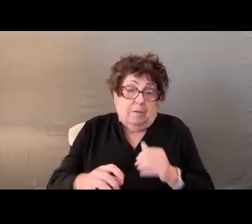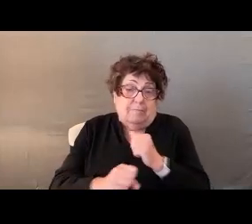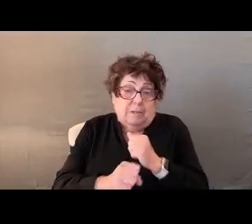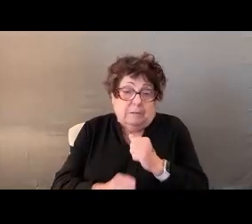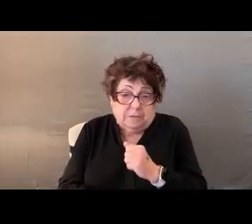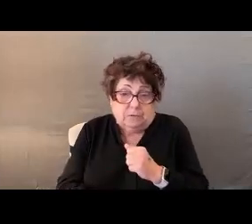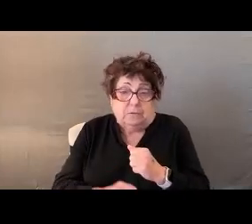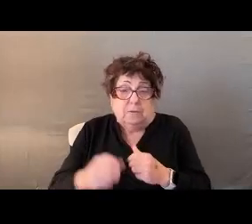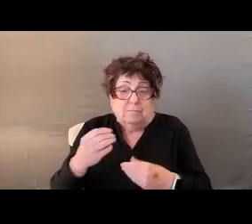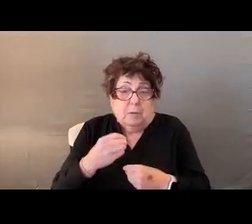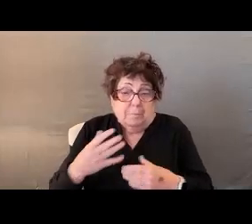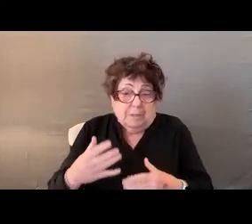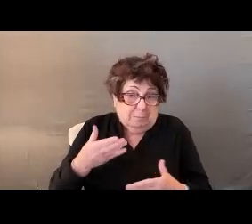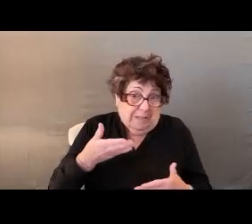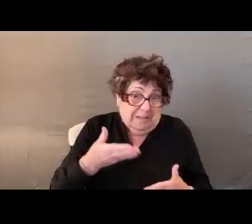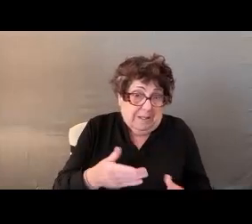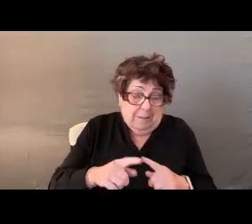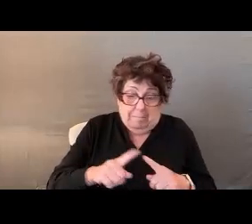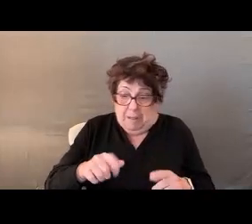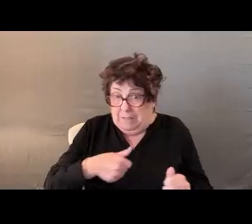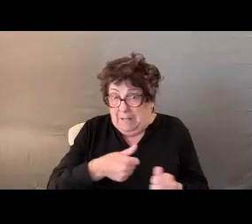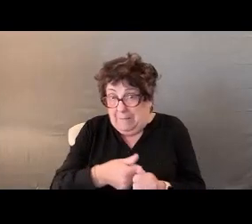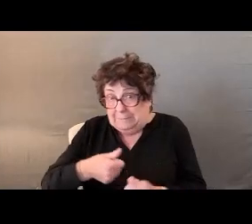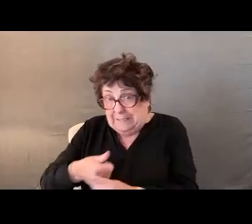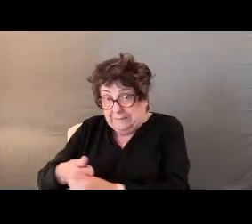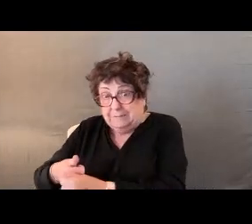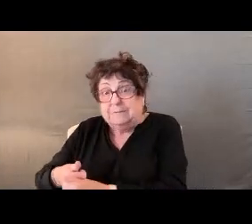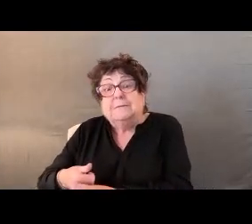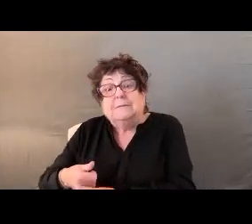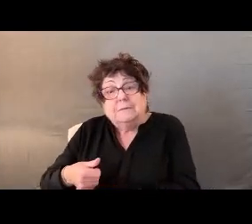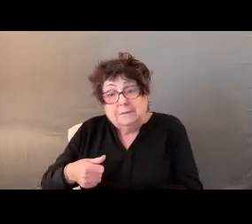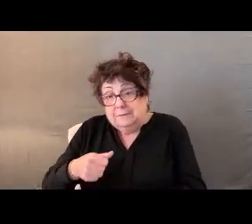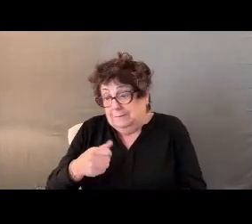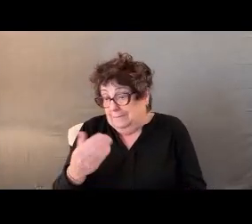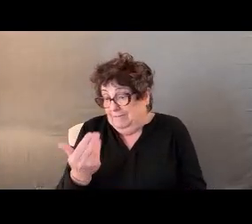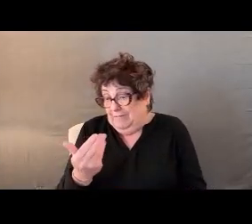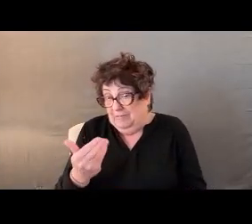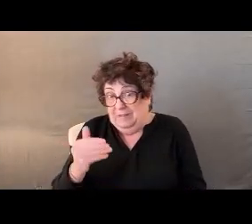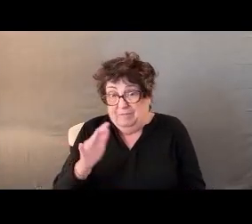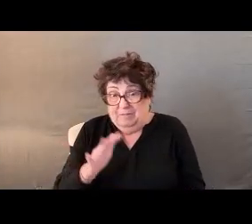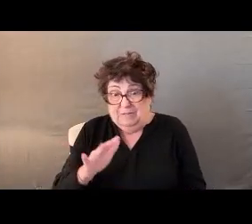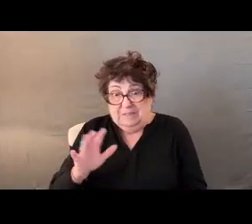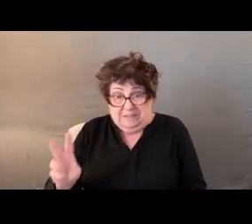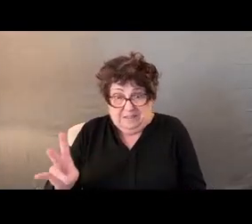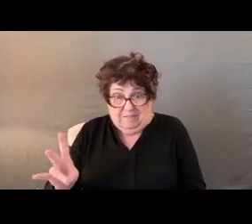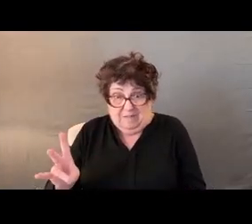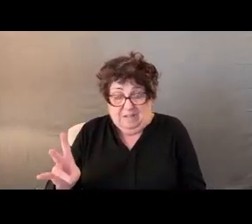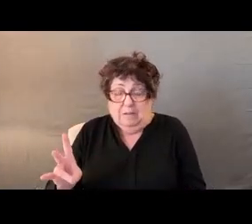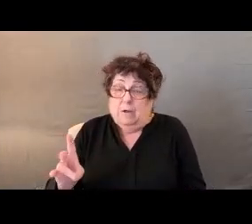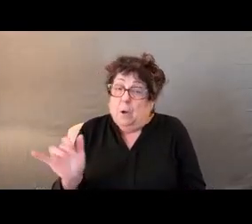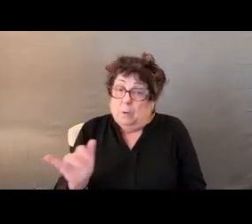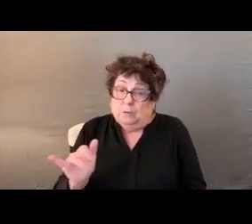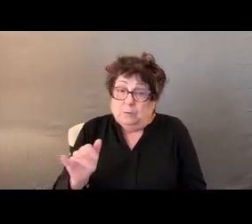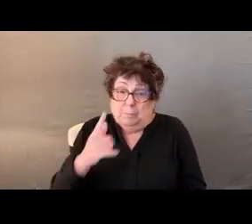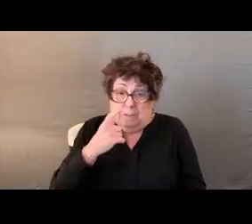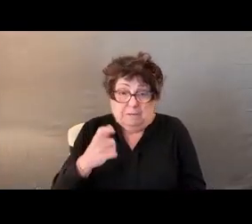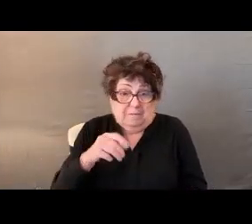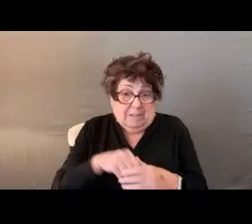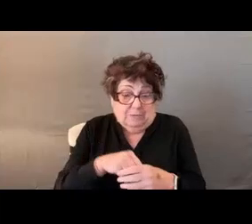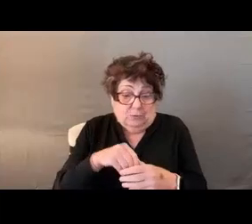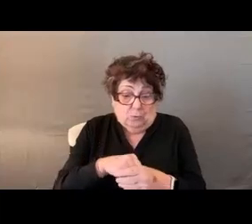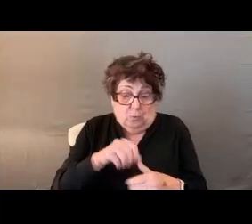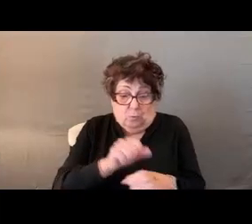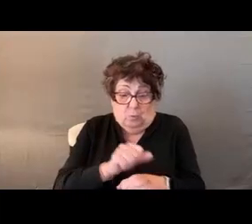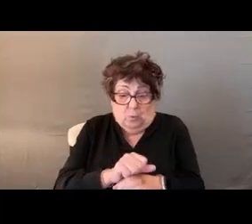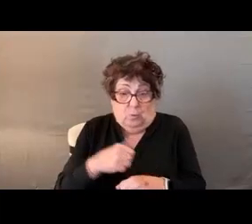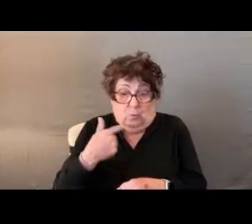updates to Section 1557, due to also internal work that we are doing at the University of